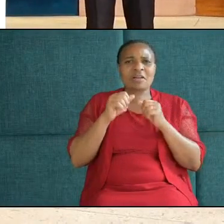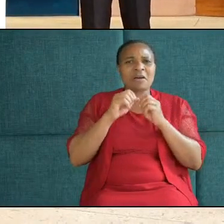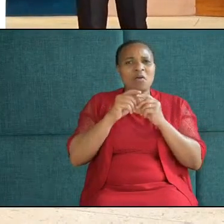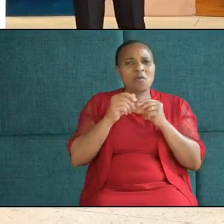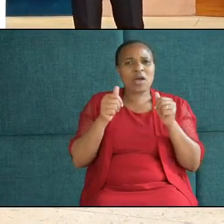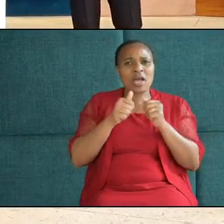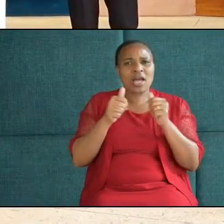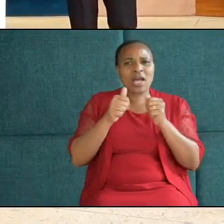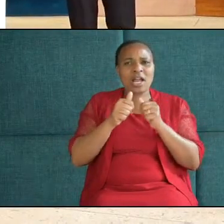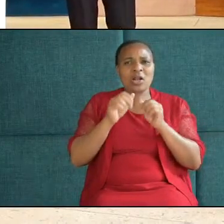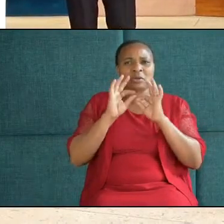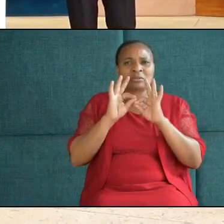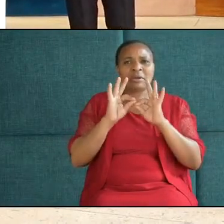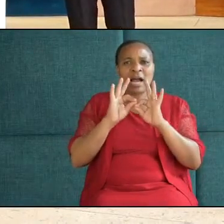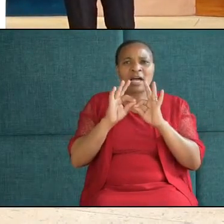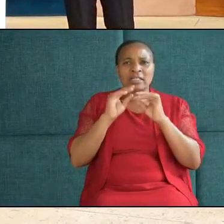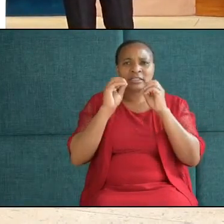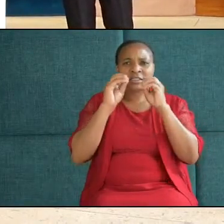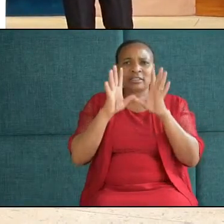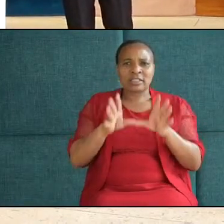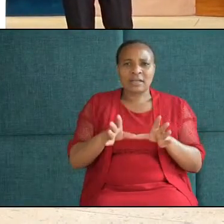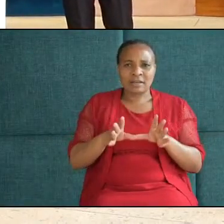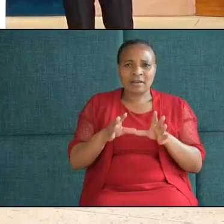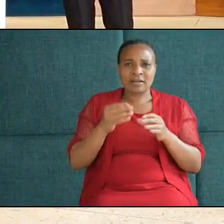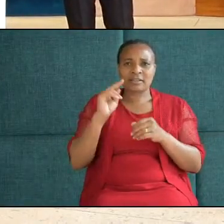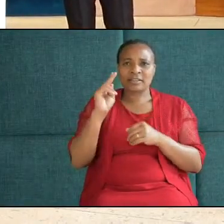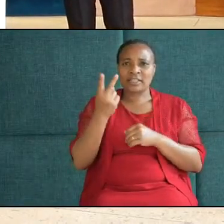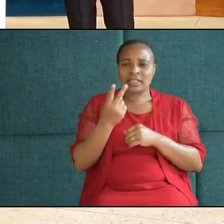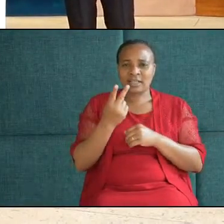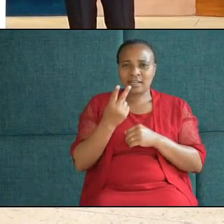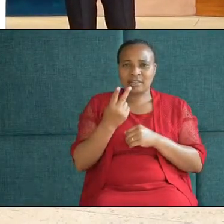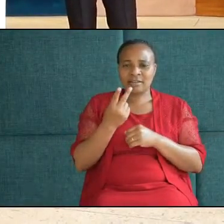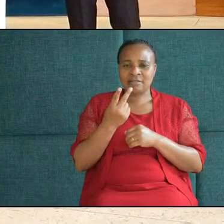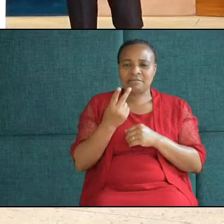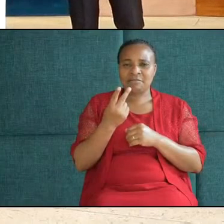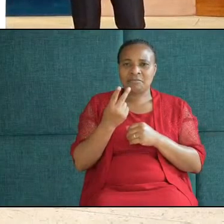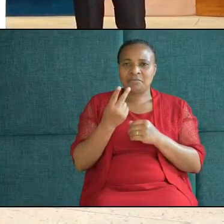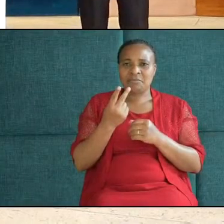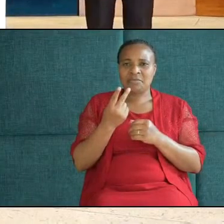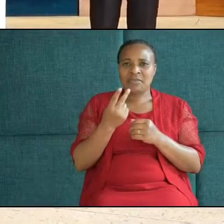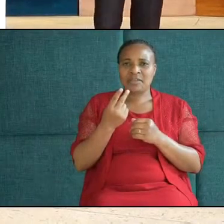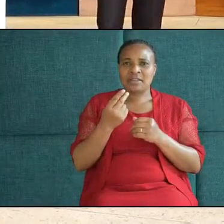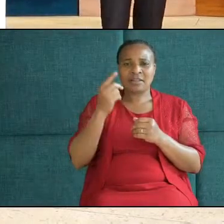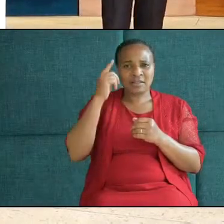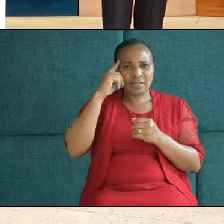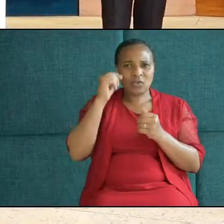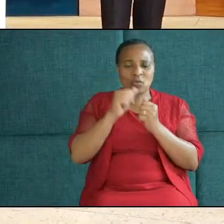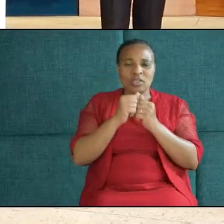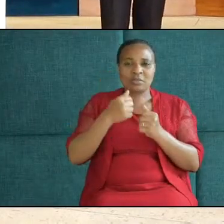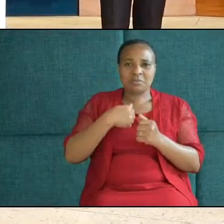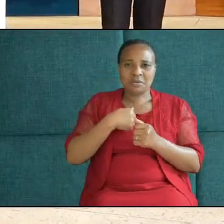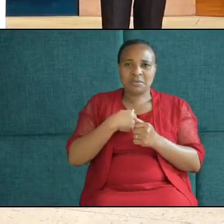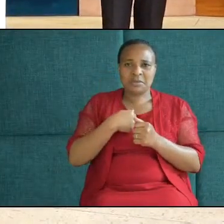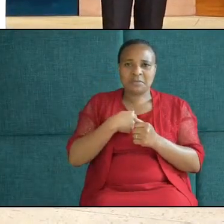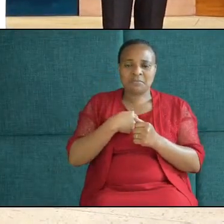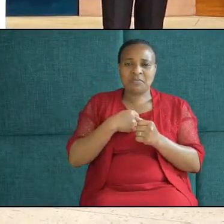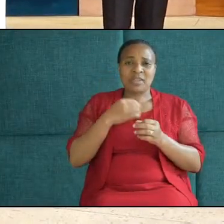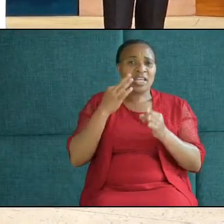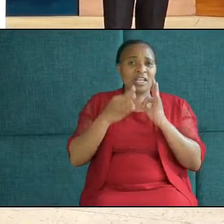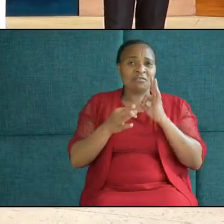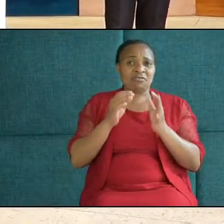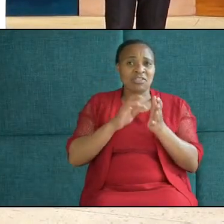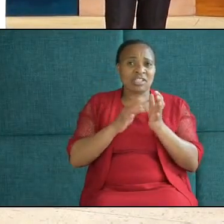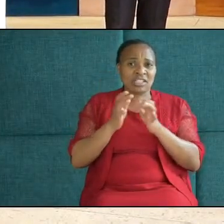teacher. Children, second things, second. Think with me. If